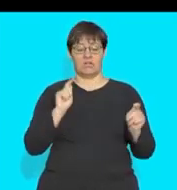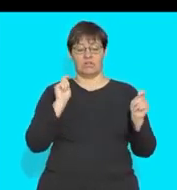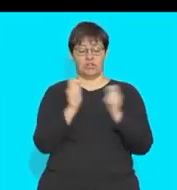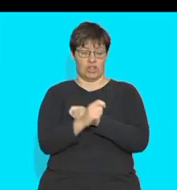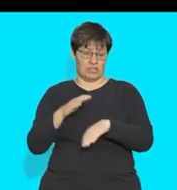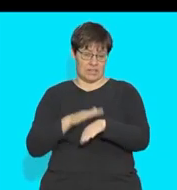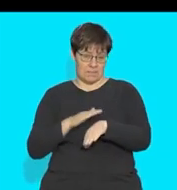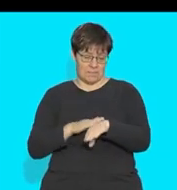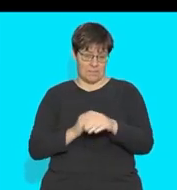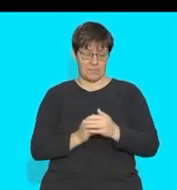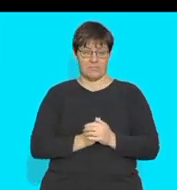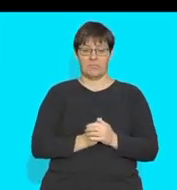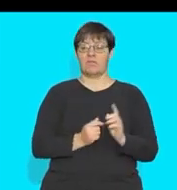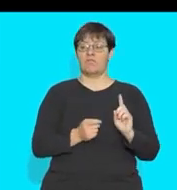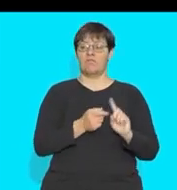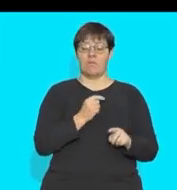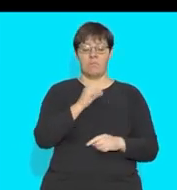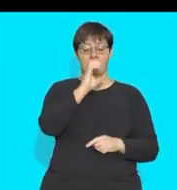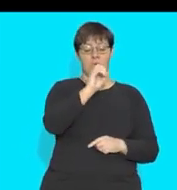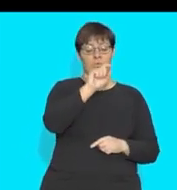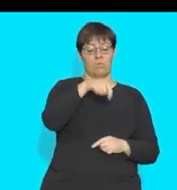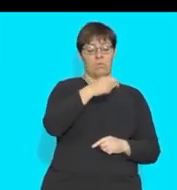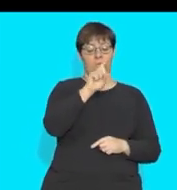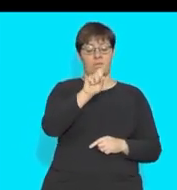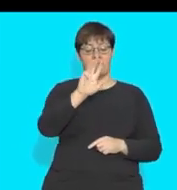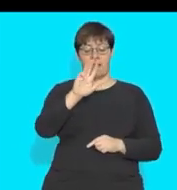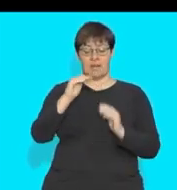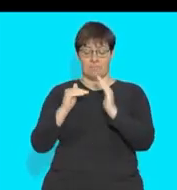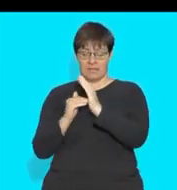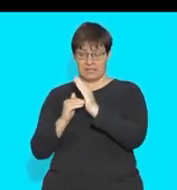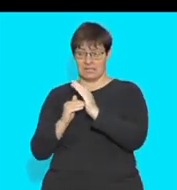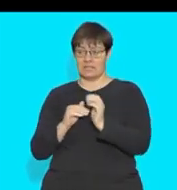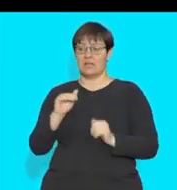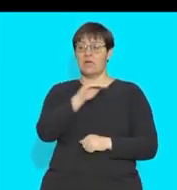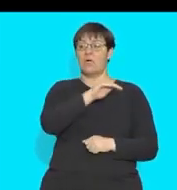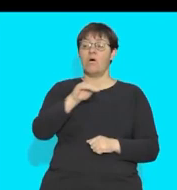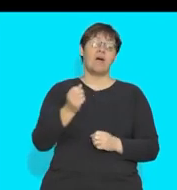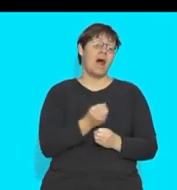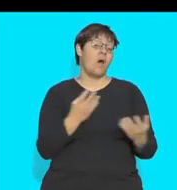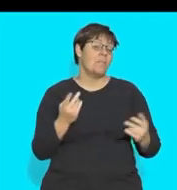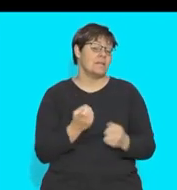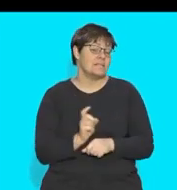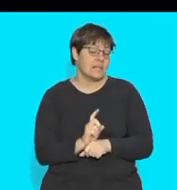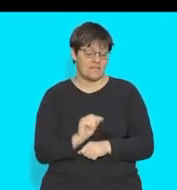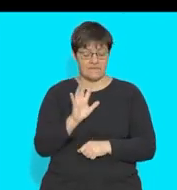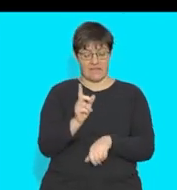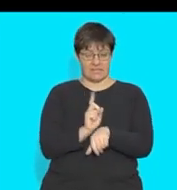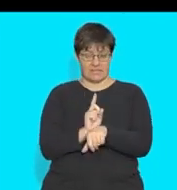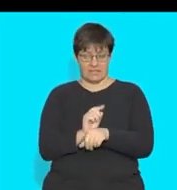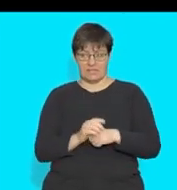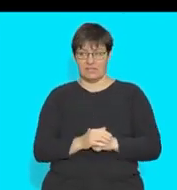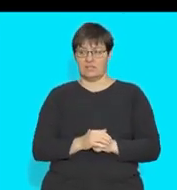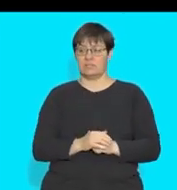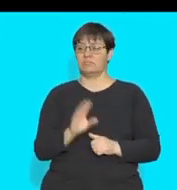in time. He went 0.19 meters. The tortoise did that in